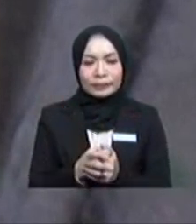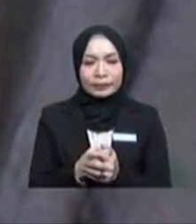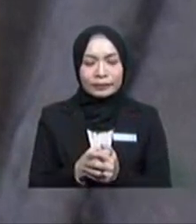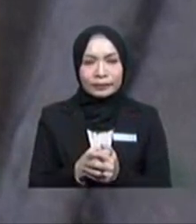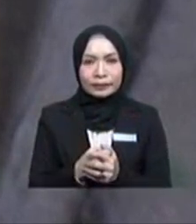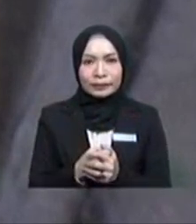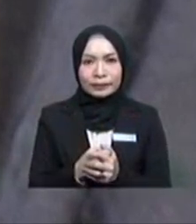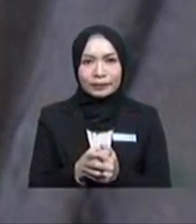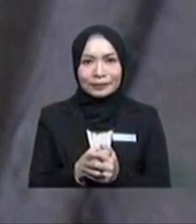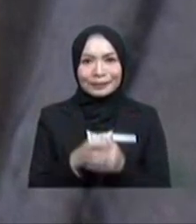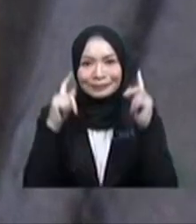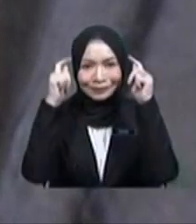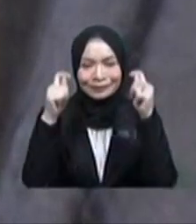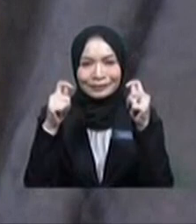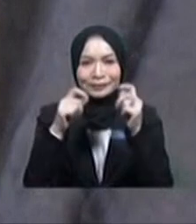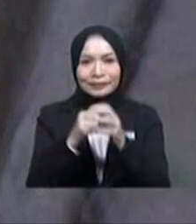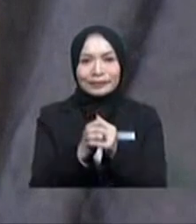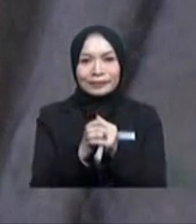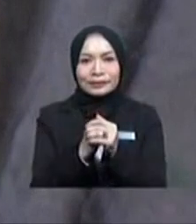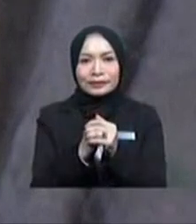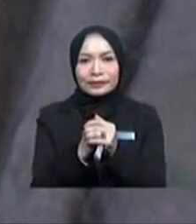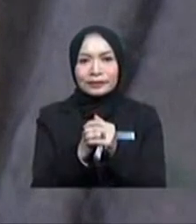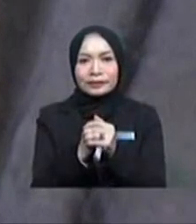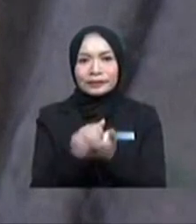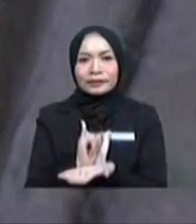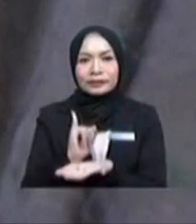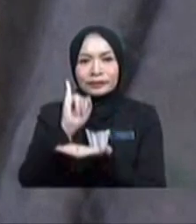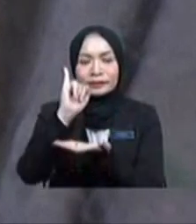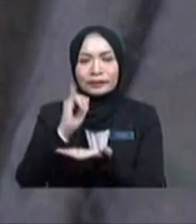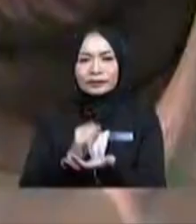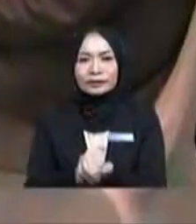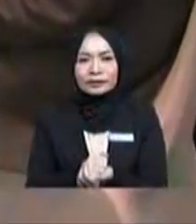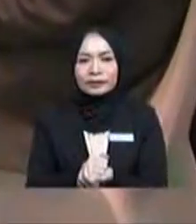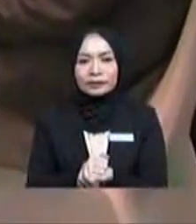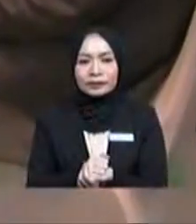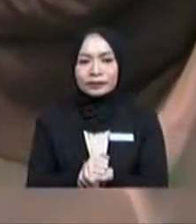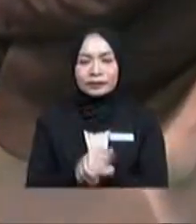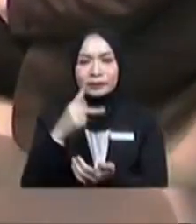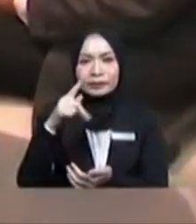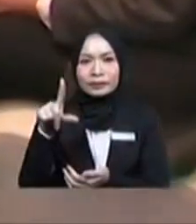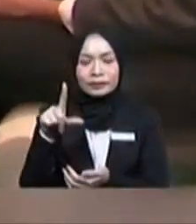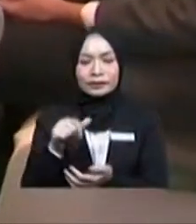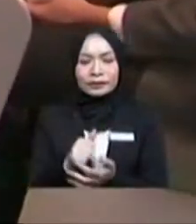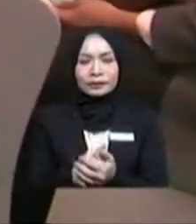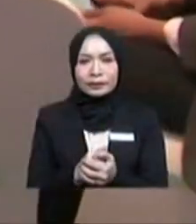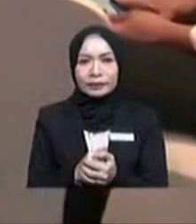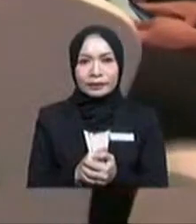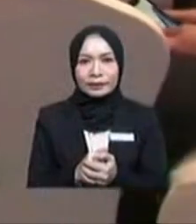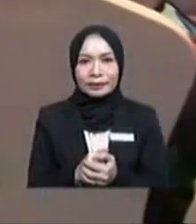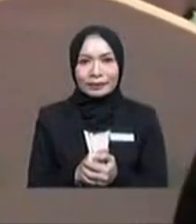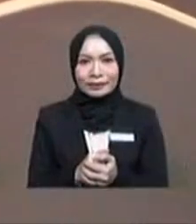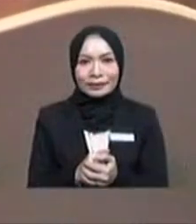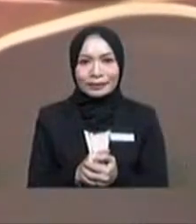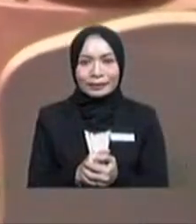of Teacher Education Institute. Officials from various divisions and institutes, Ministry of